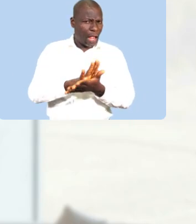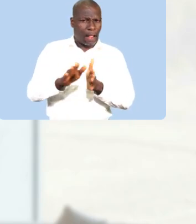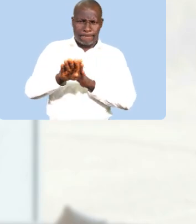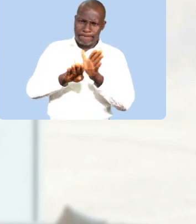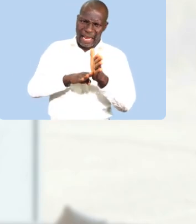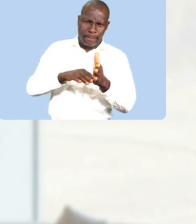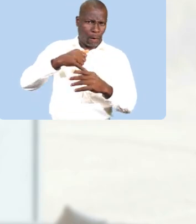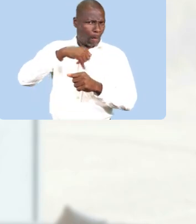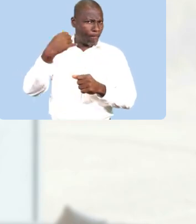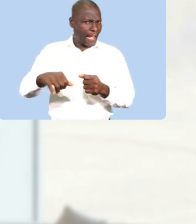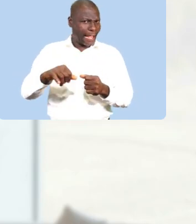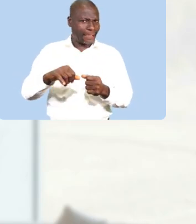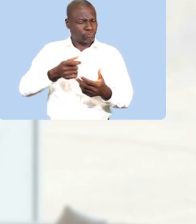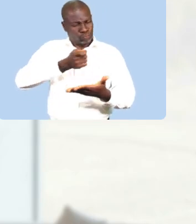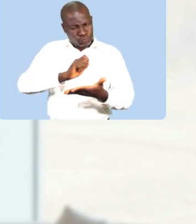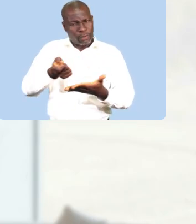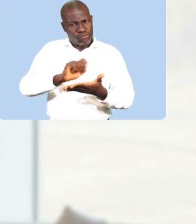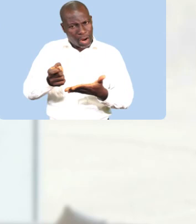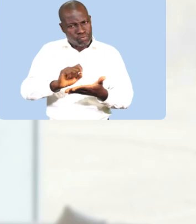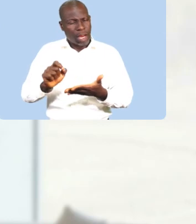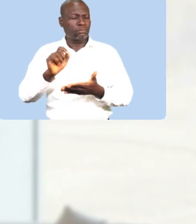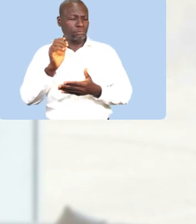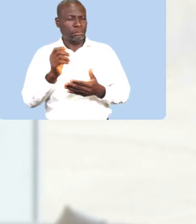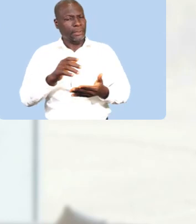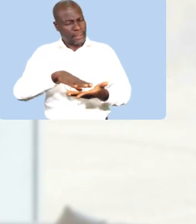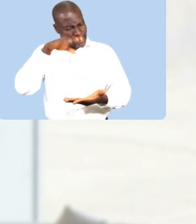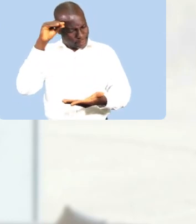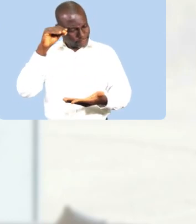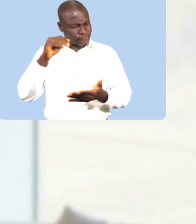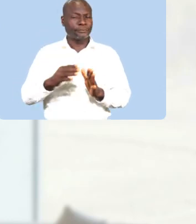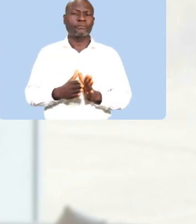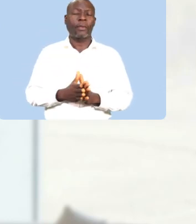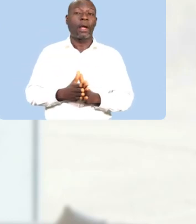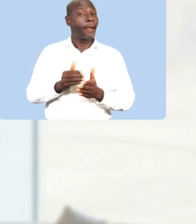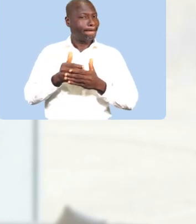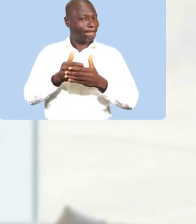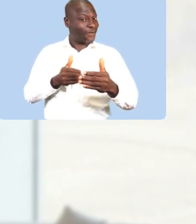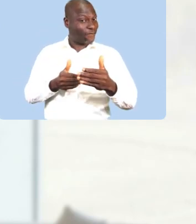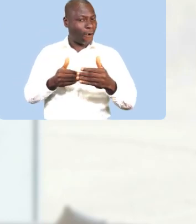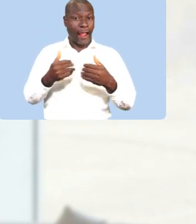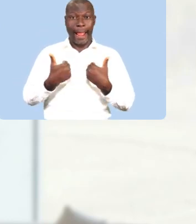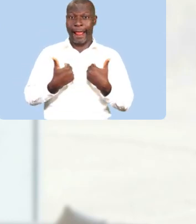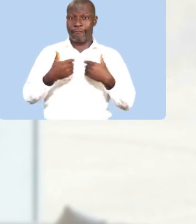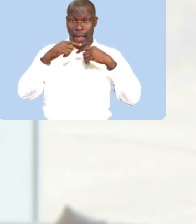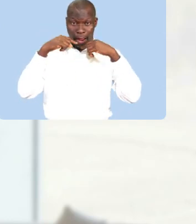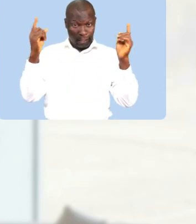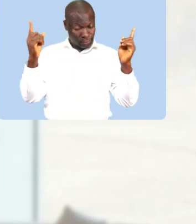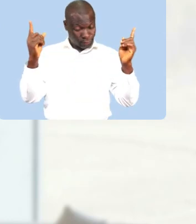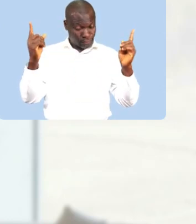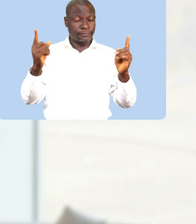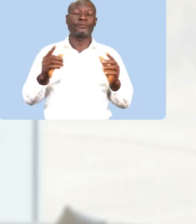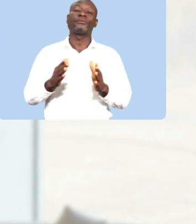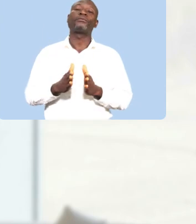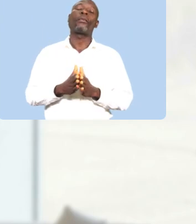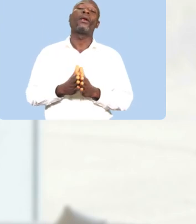ene ba bi eto ho na yensua ade ewo ewrade asemu na ansa na yebekoso no mentwe adwe enyina